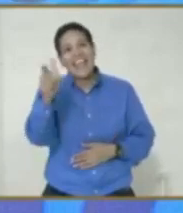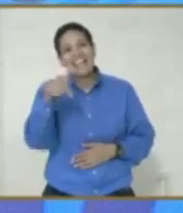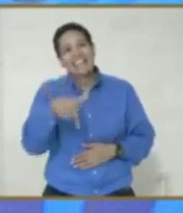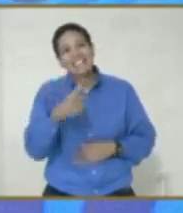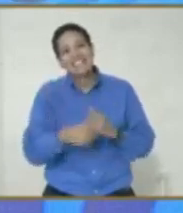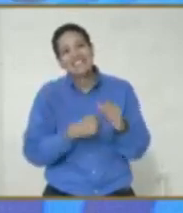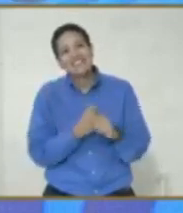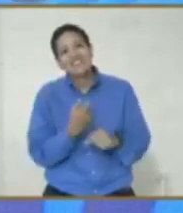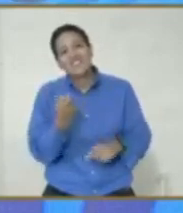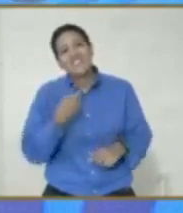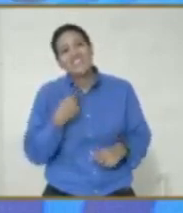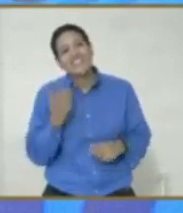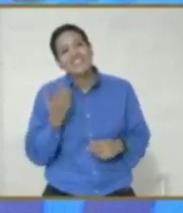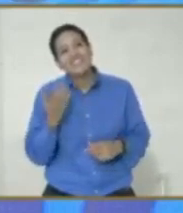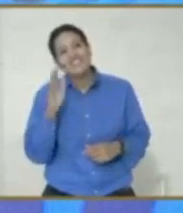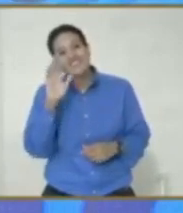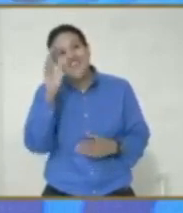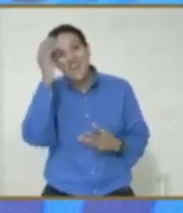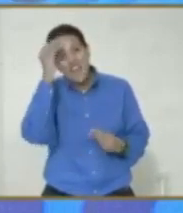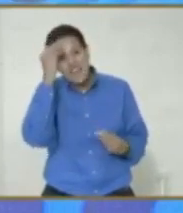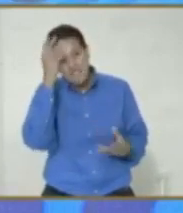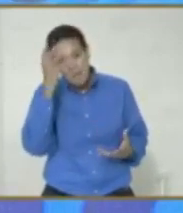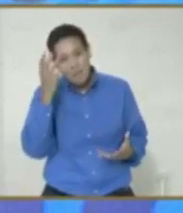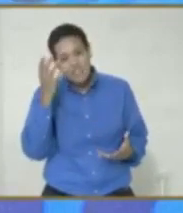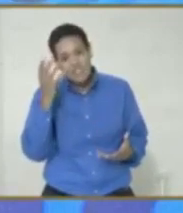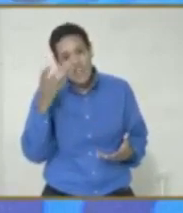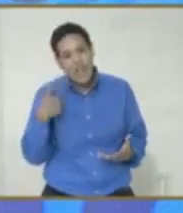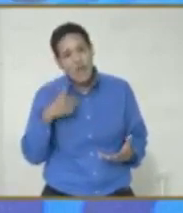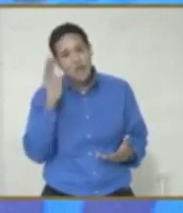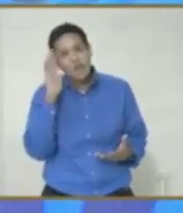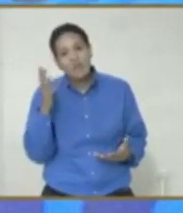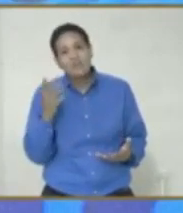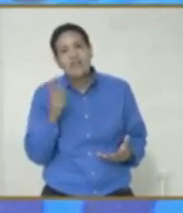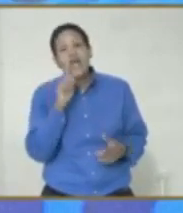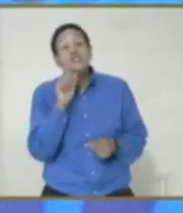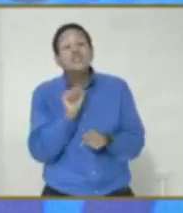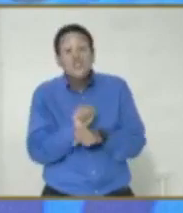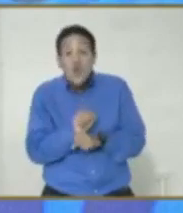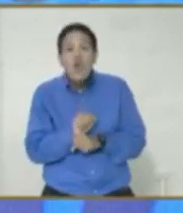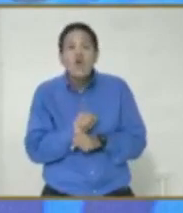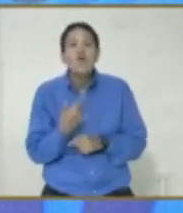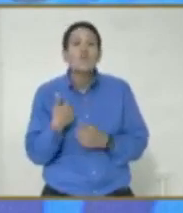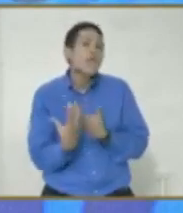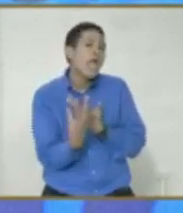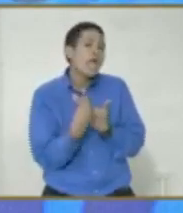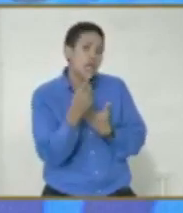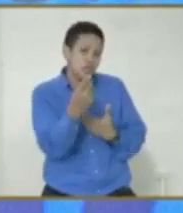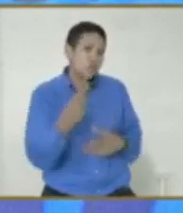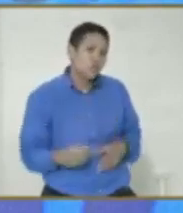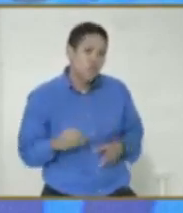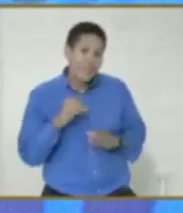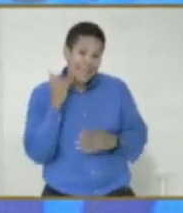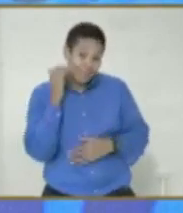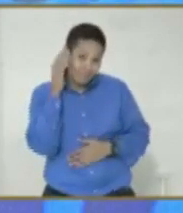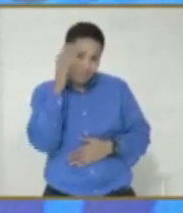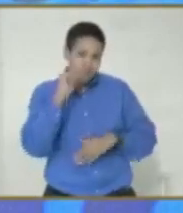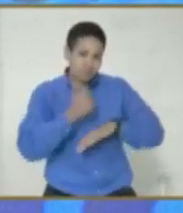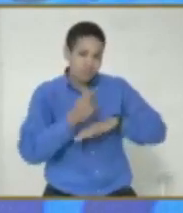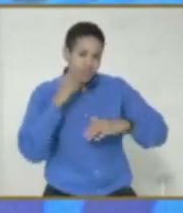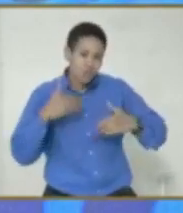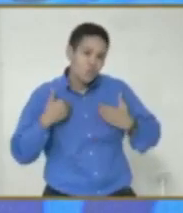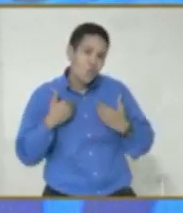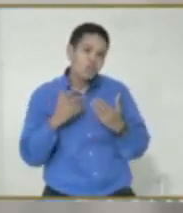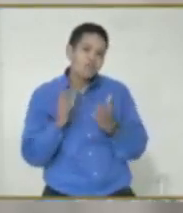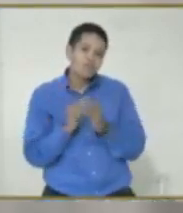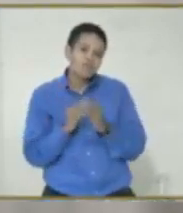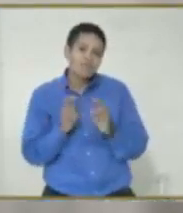year. So just give us your information and we will ensure that we engage you in this program.